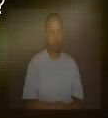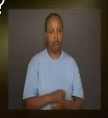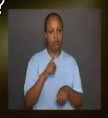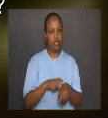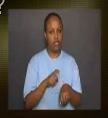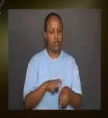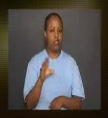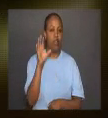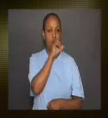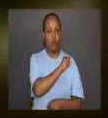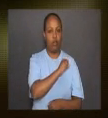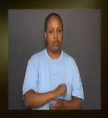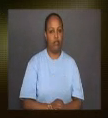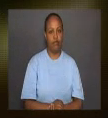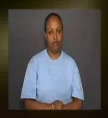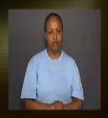Time's up!